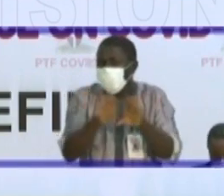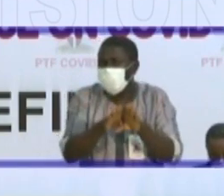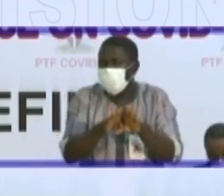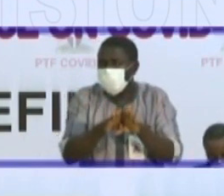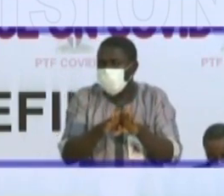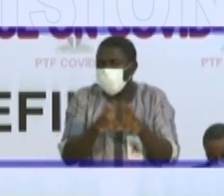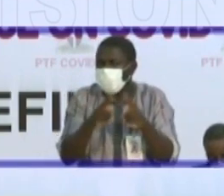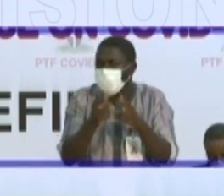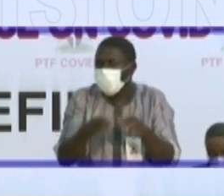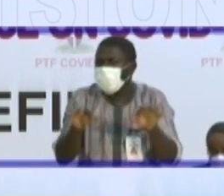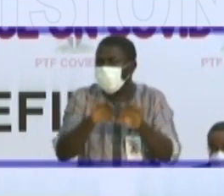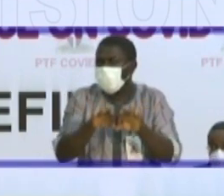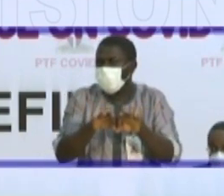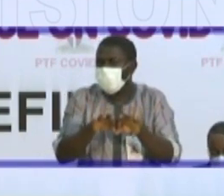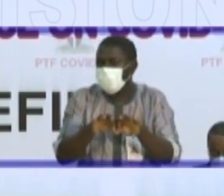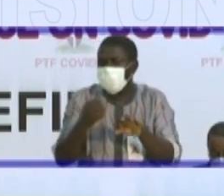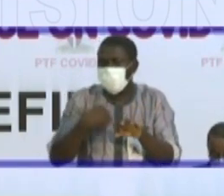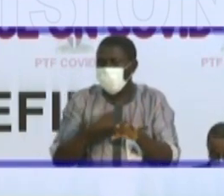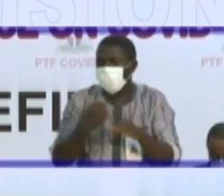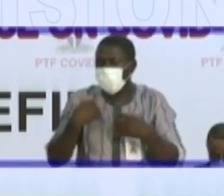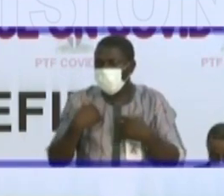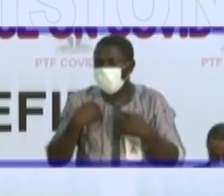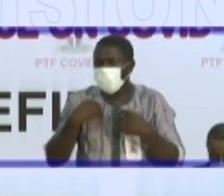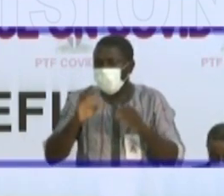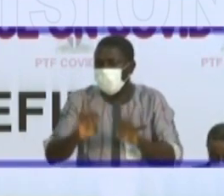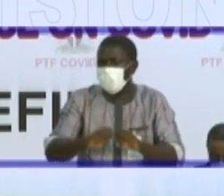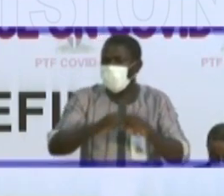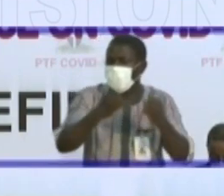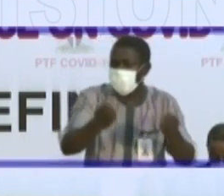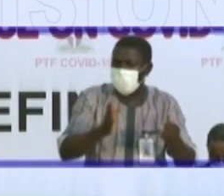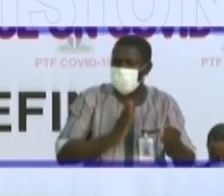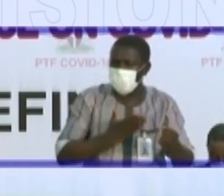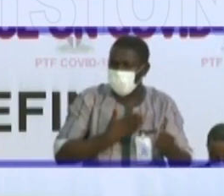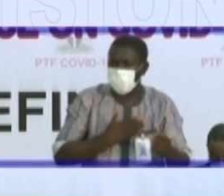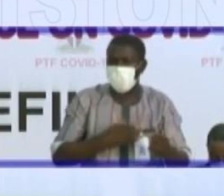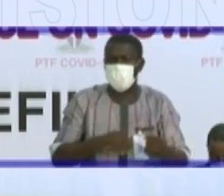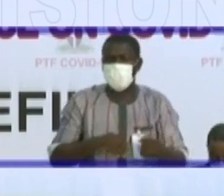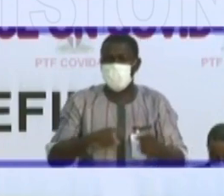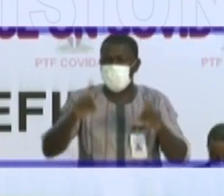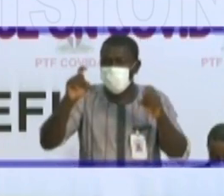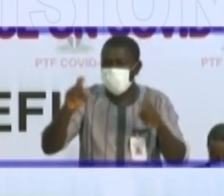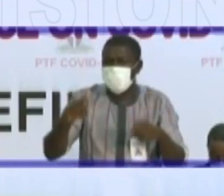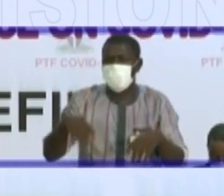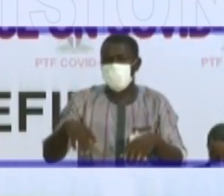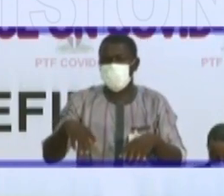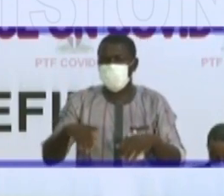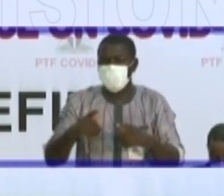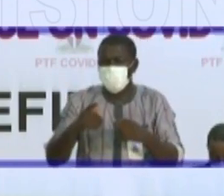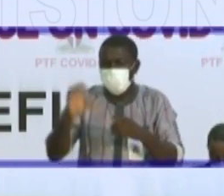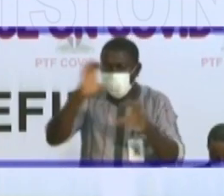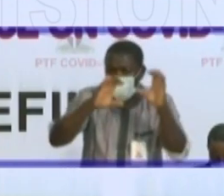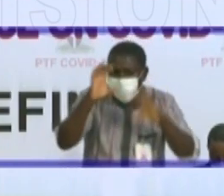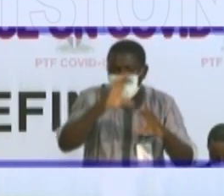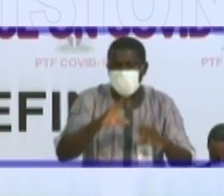evident. We've expanded our testing, we've expanded our tracing and tracking, and isolation